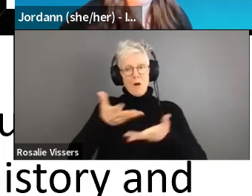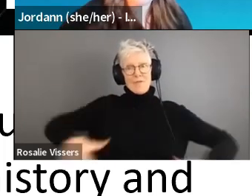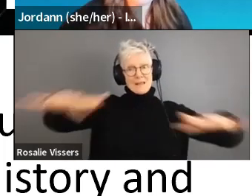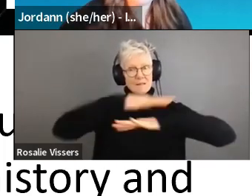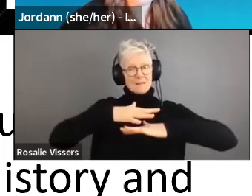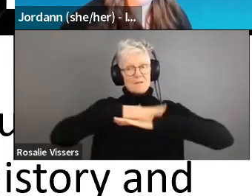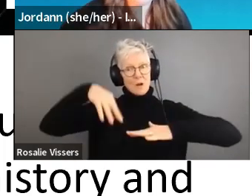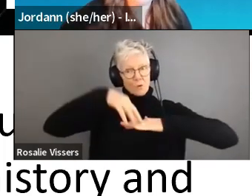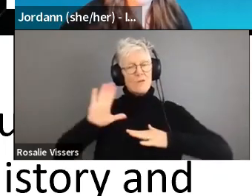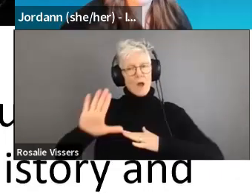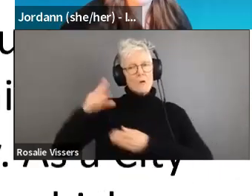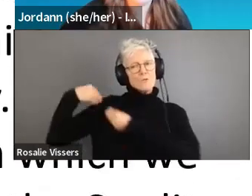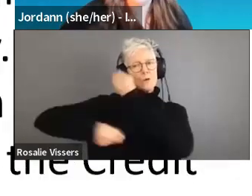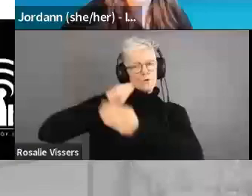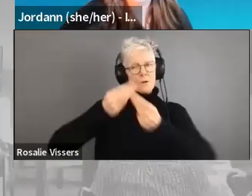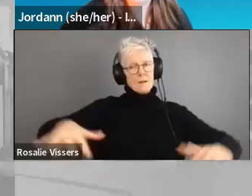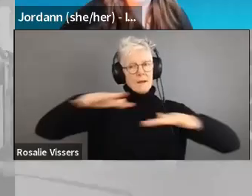meeting.